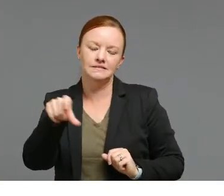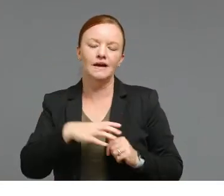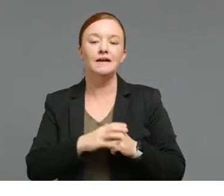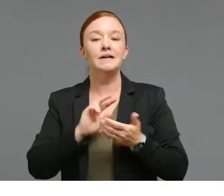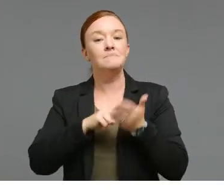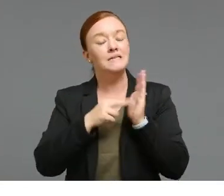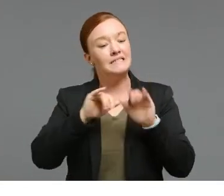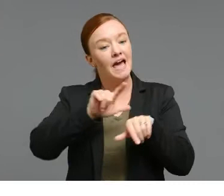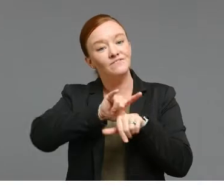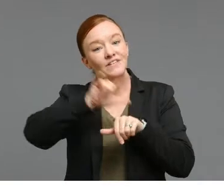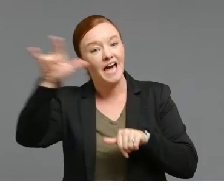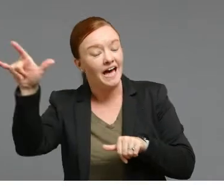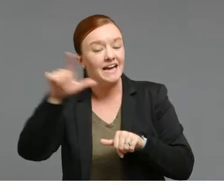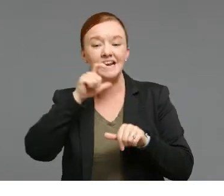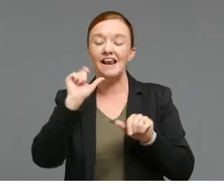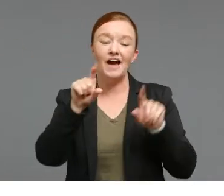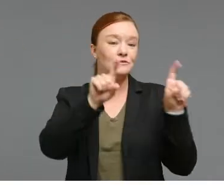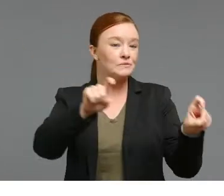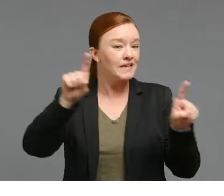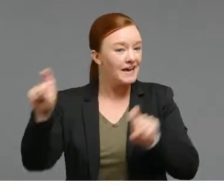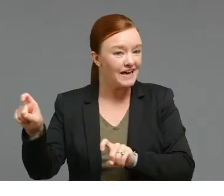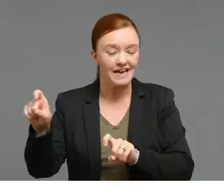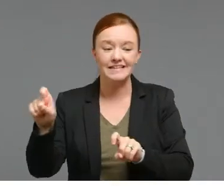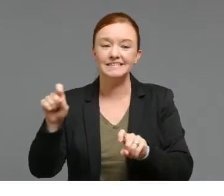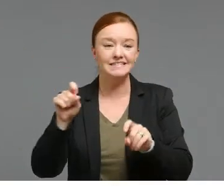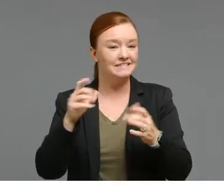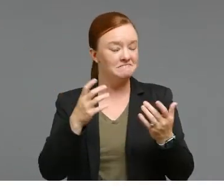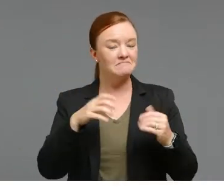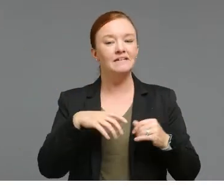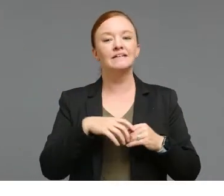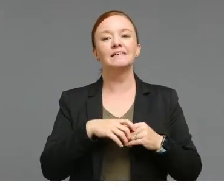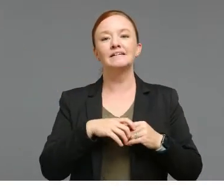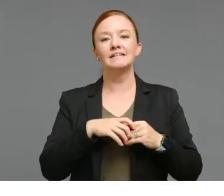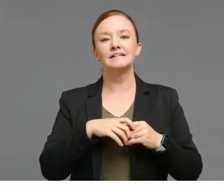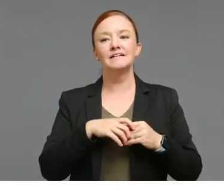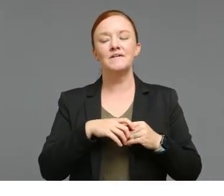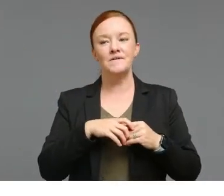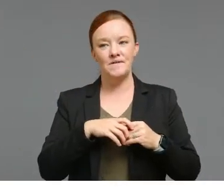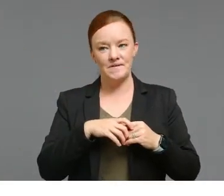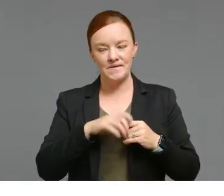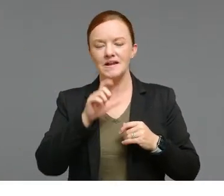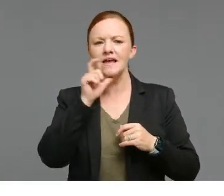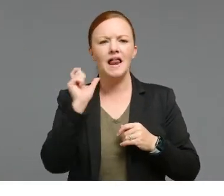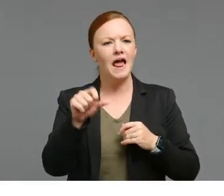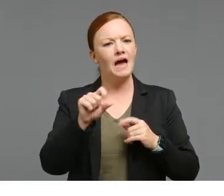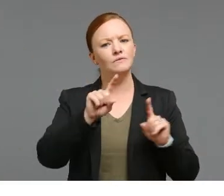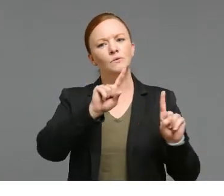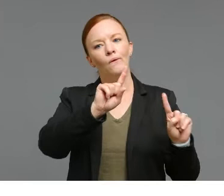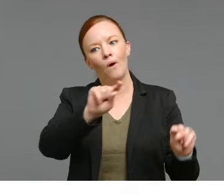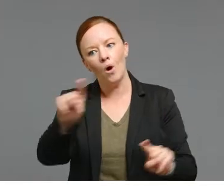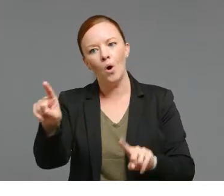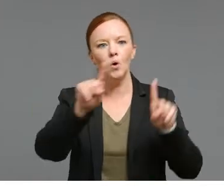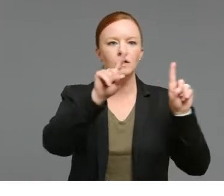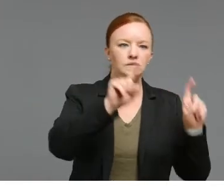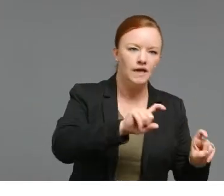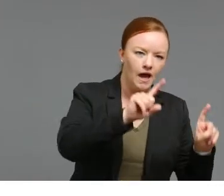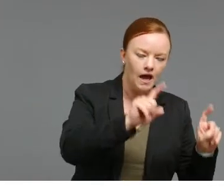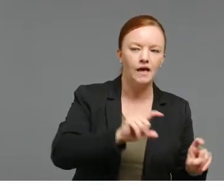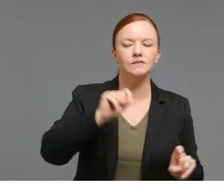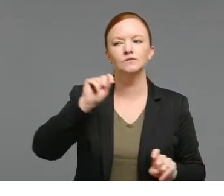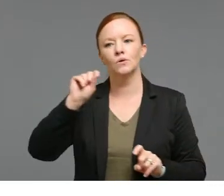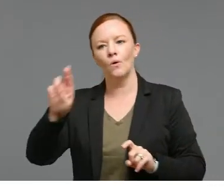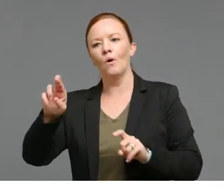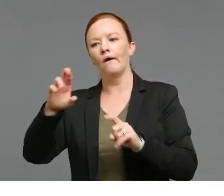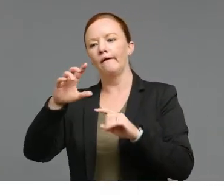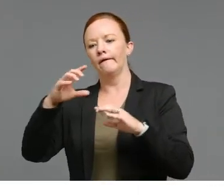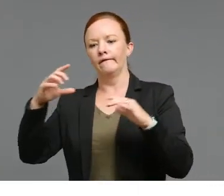quarantine after the travel. And they can refrain from the routine testing and quarantine following a known exposure.